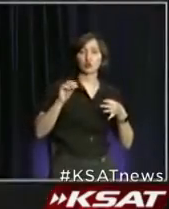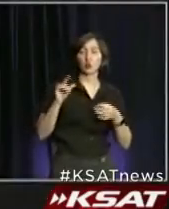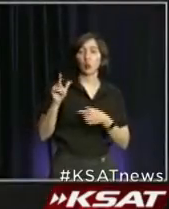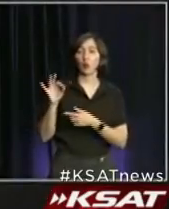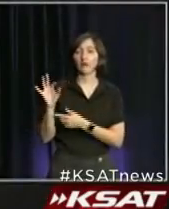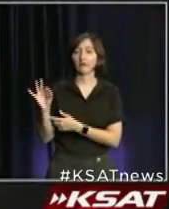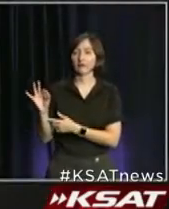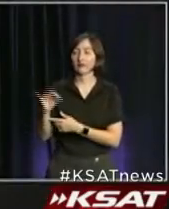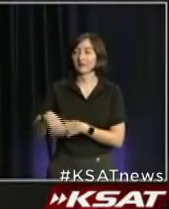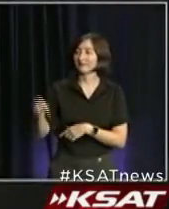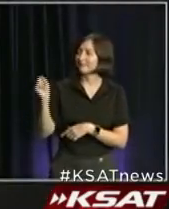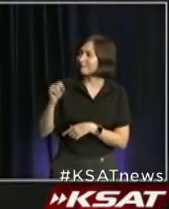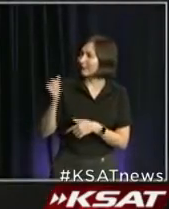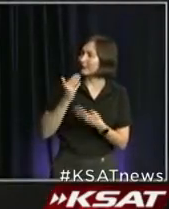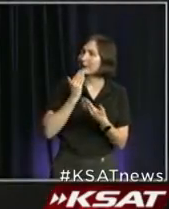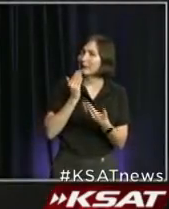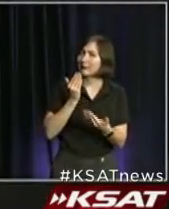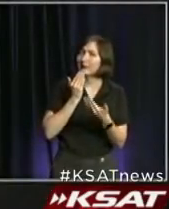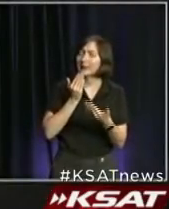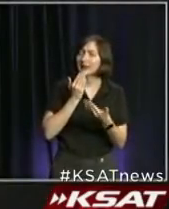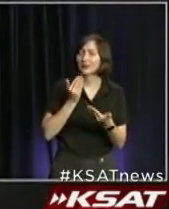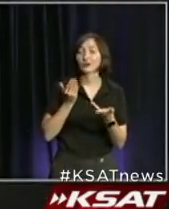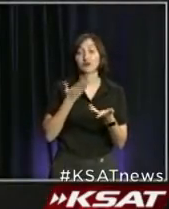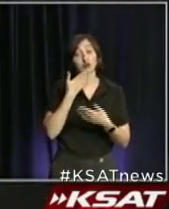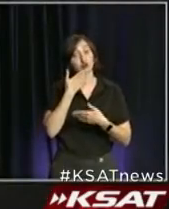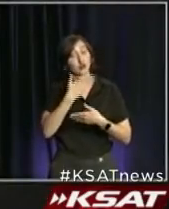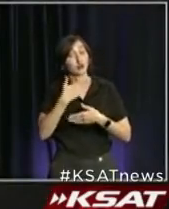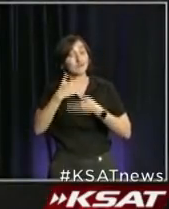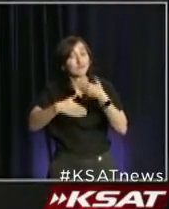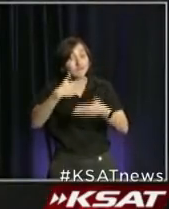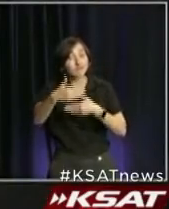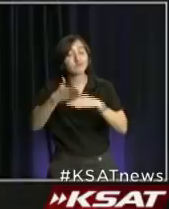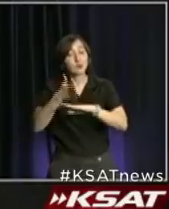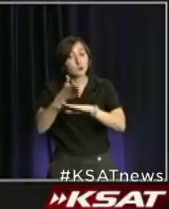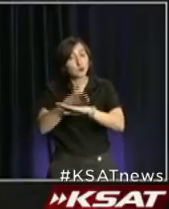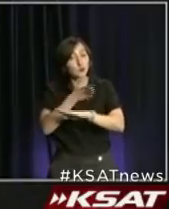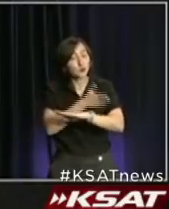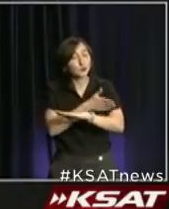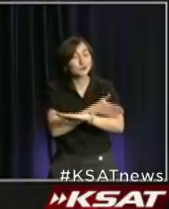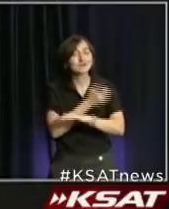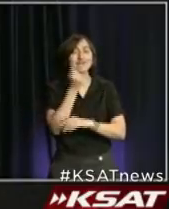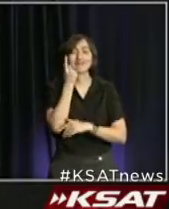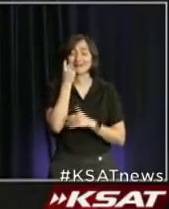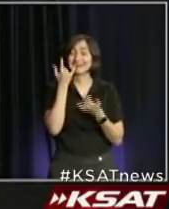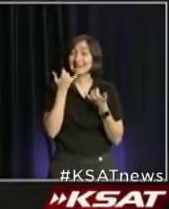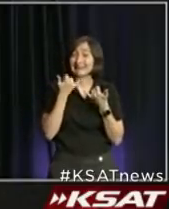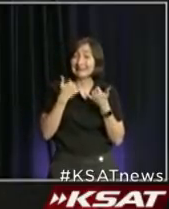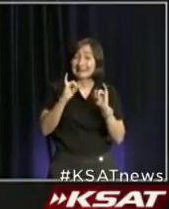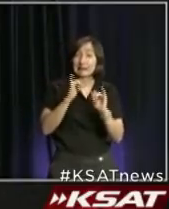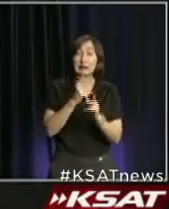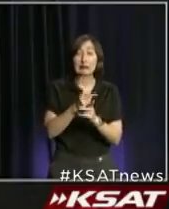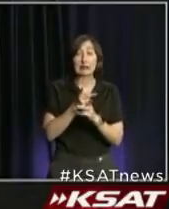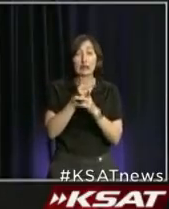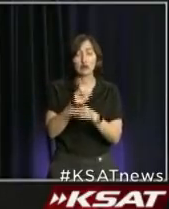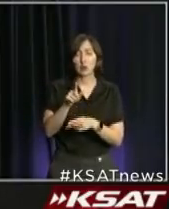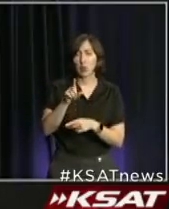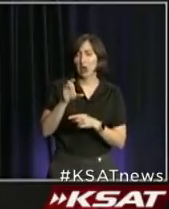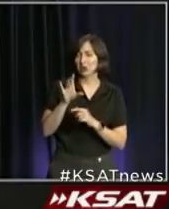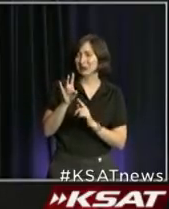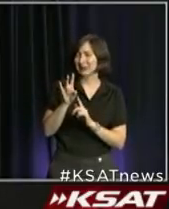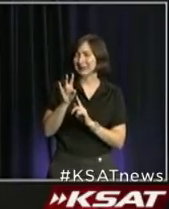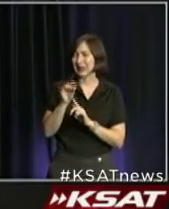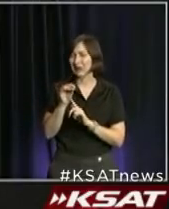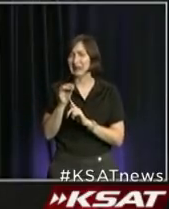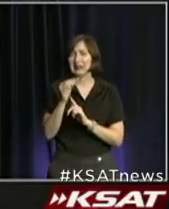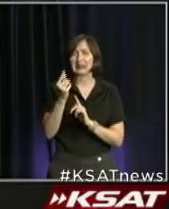certainly headed in the right direction, but we still should be careful. I mean, we still have 170-some-odd people in the hospital, and 200-and-some-odd,